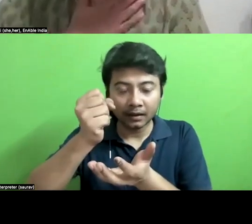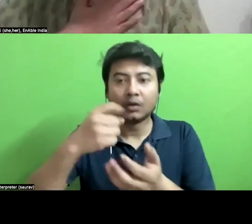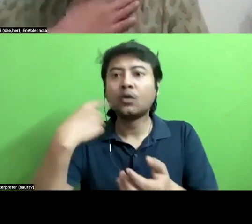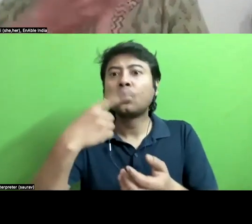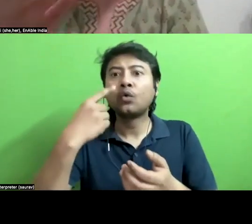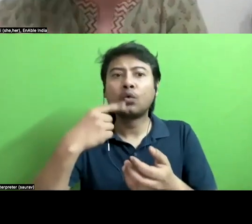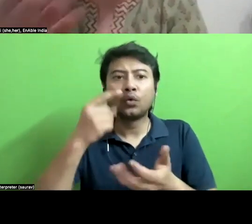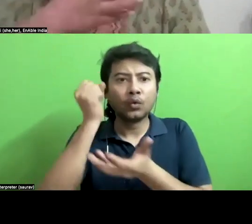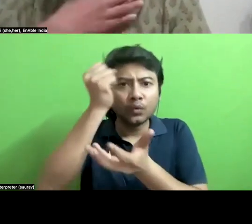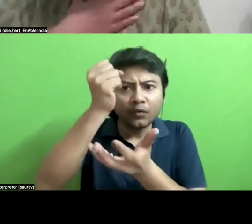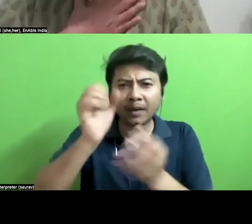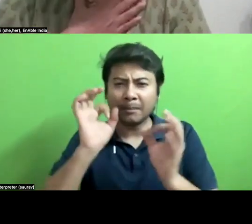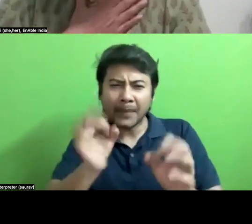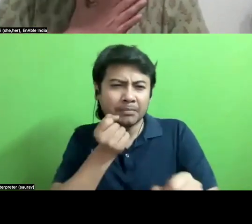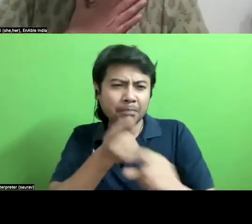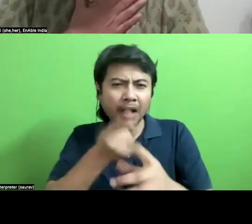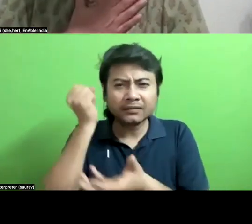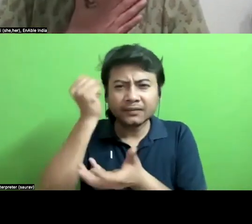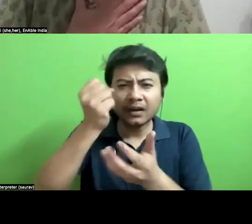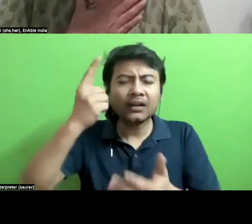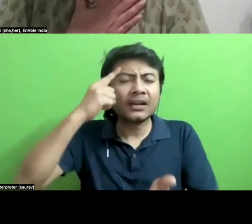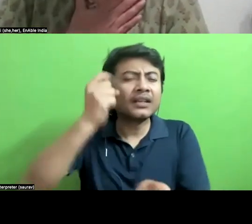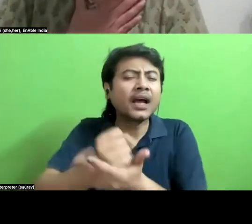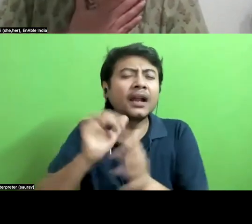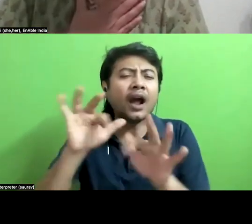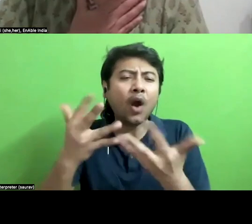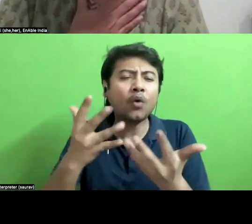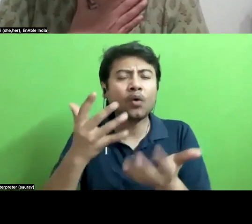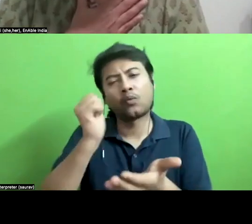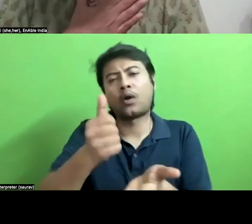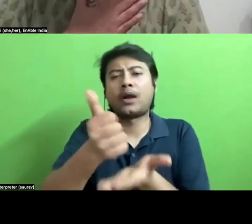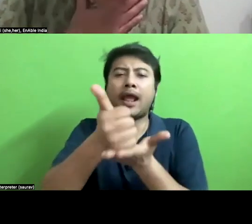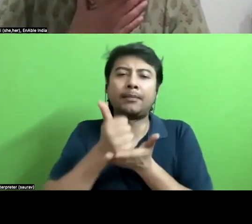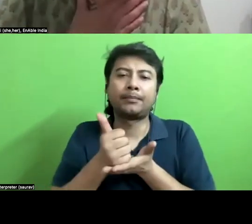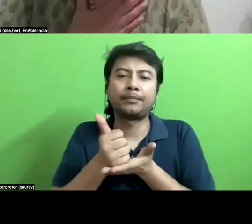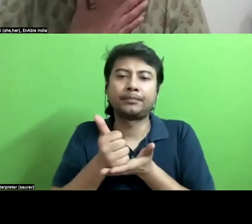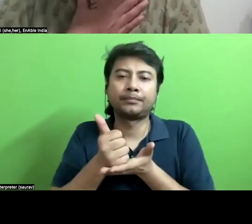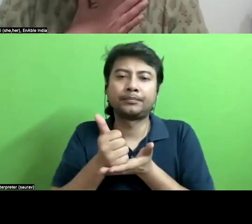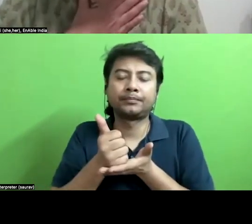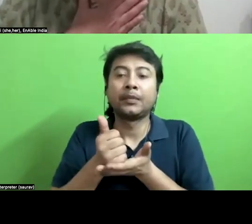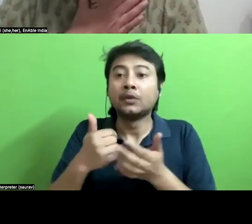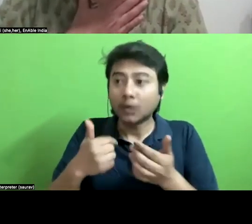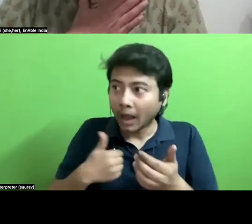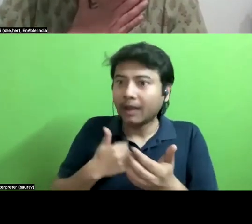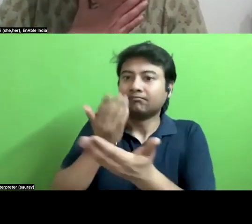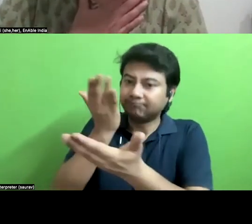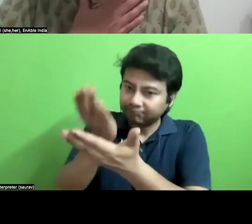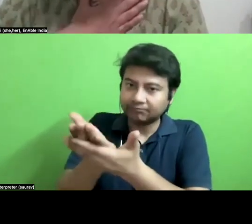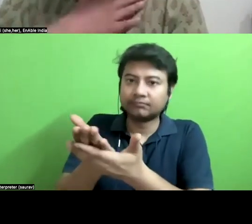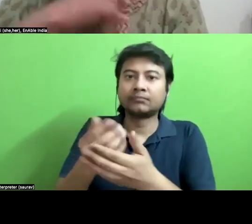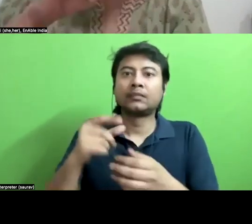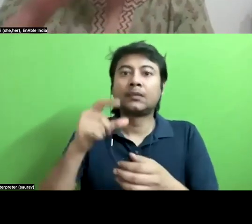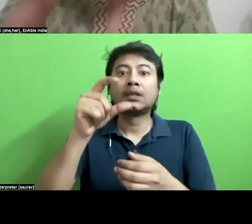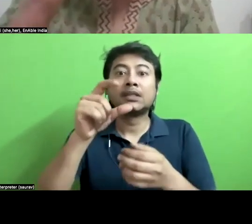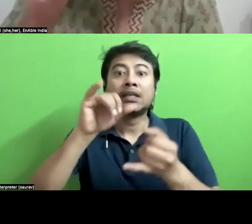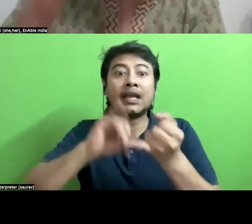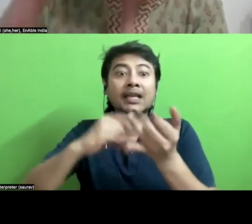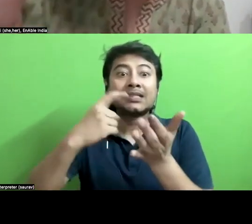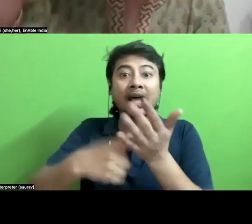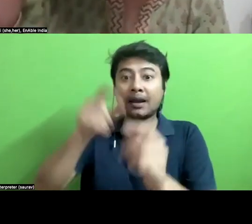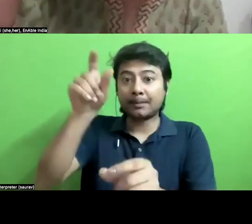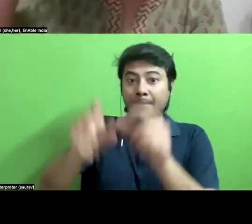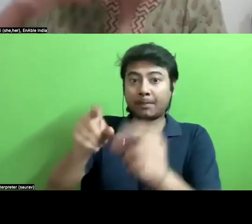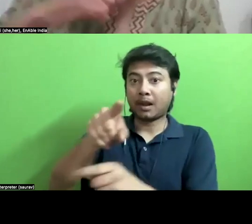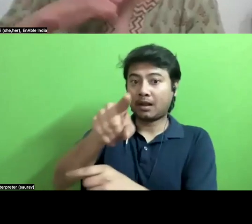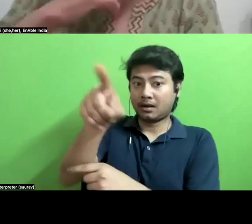my suggestion to the people who are from a CSR background, look for organizations to fund who will